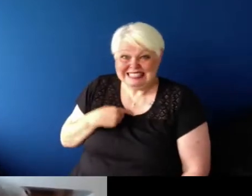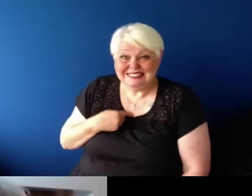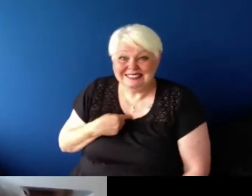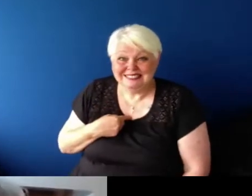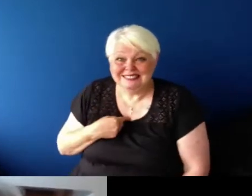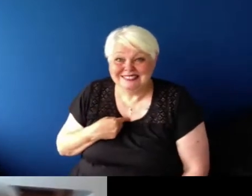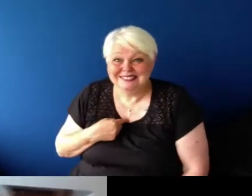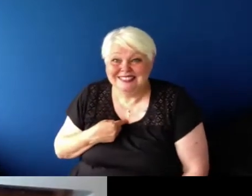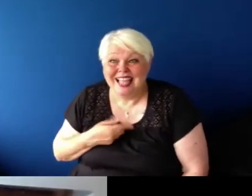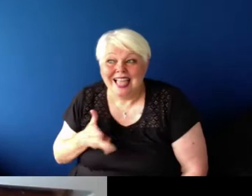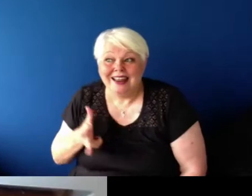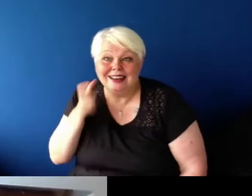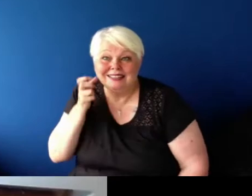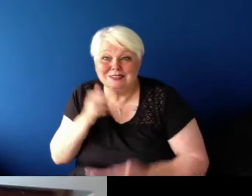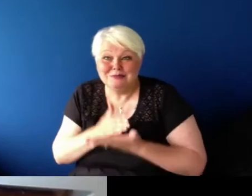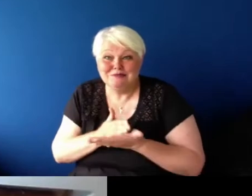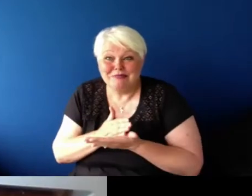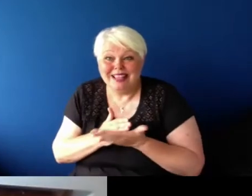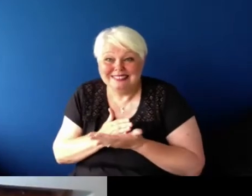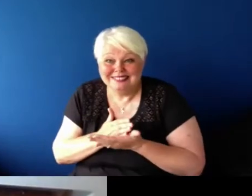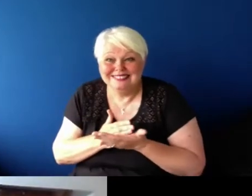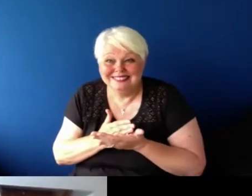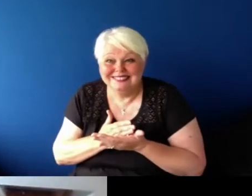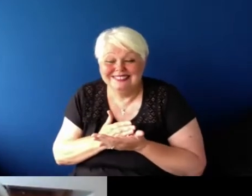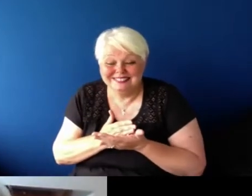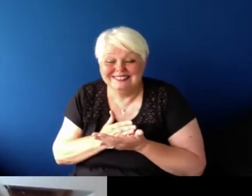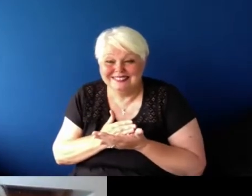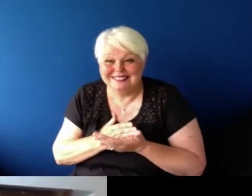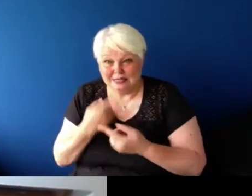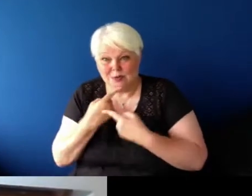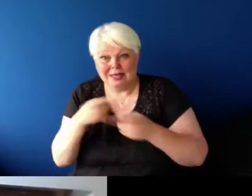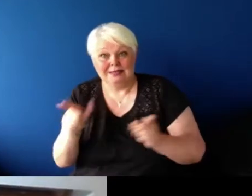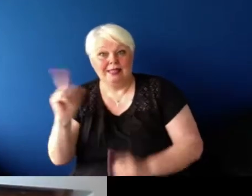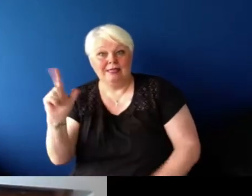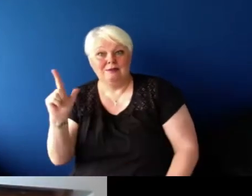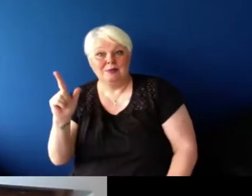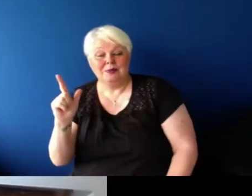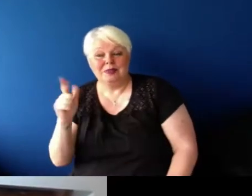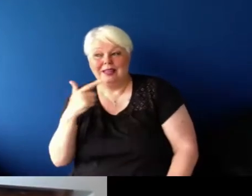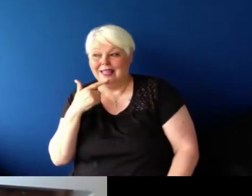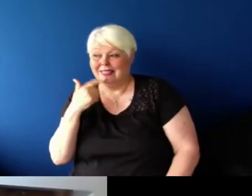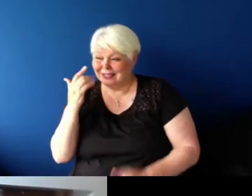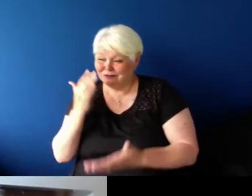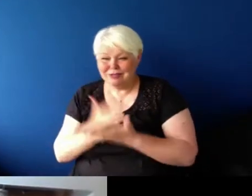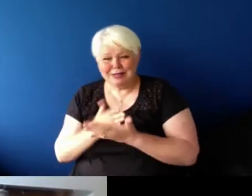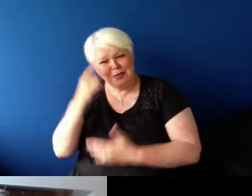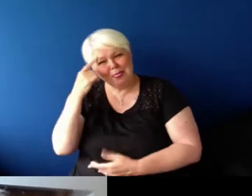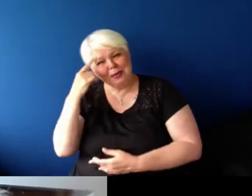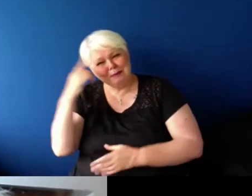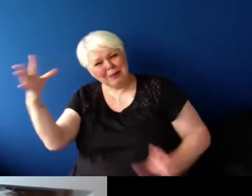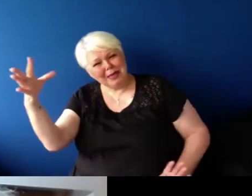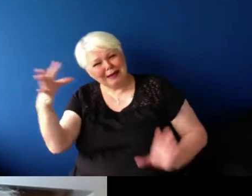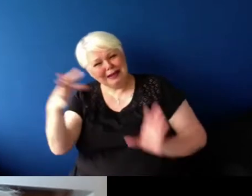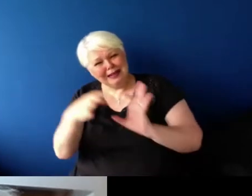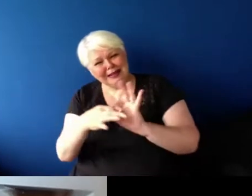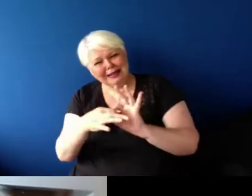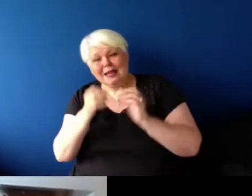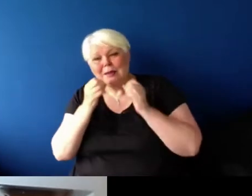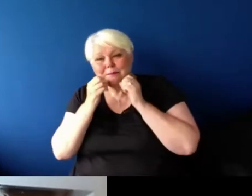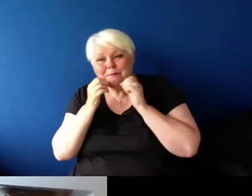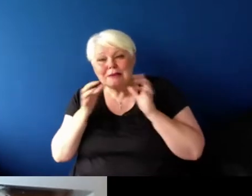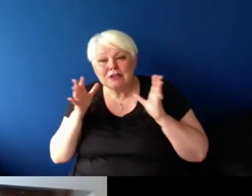I tell people in Liverpool, you know, and that's nothing short of miraculous. And